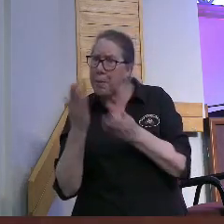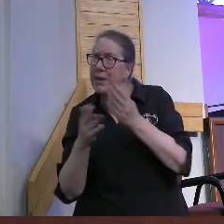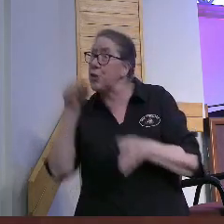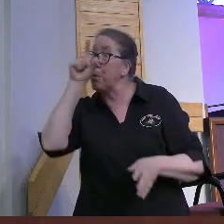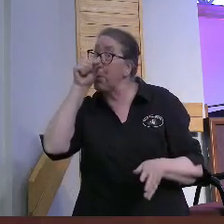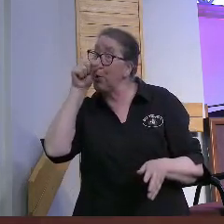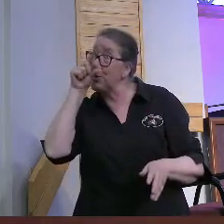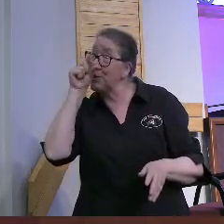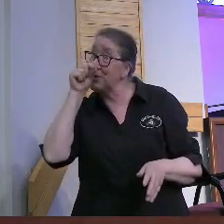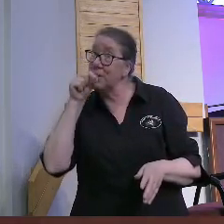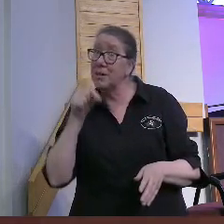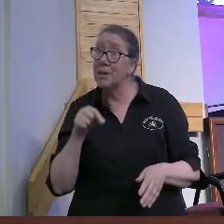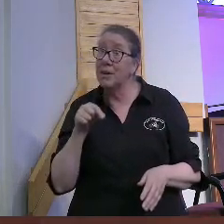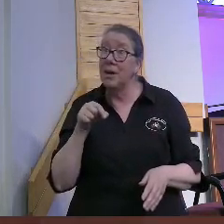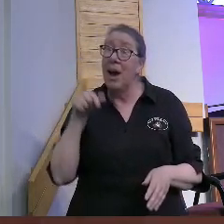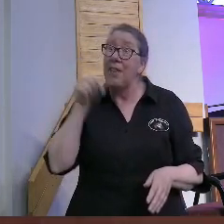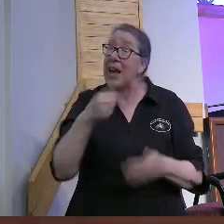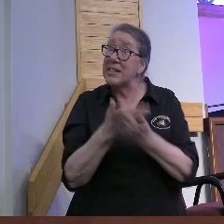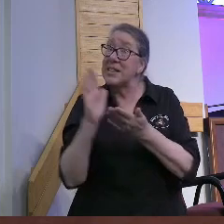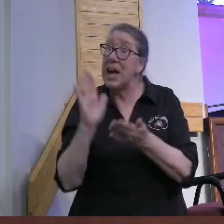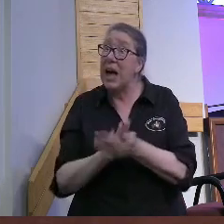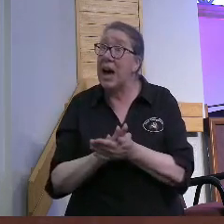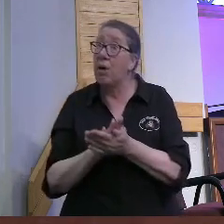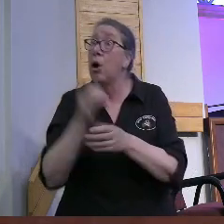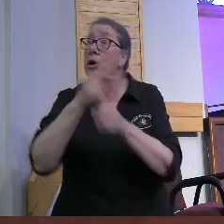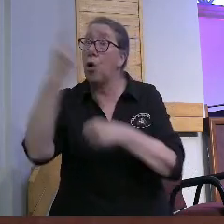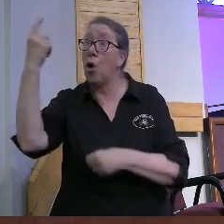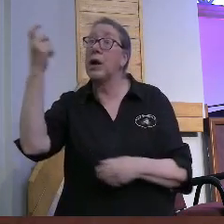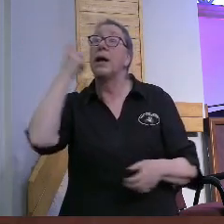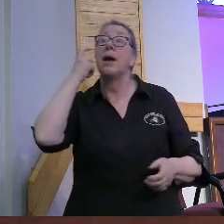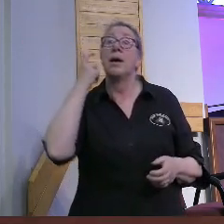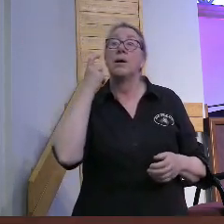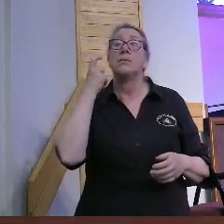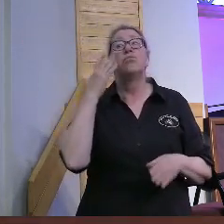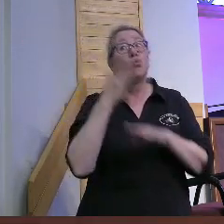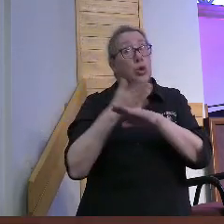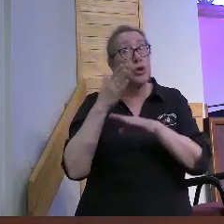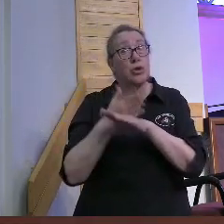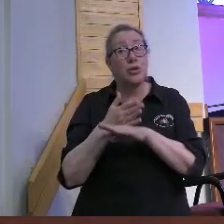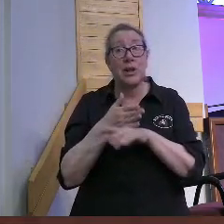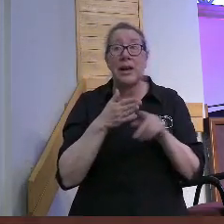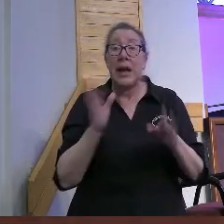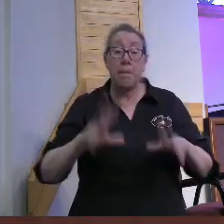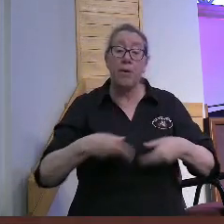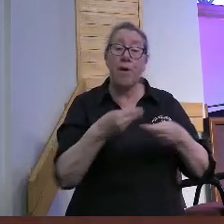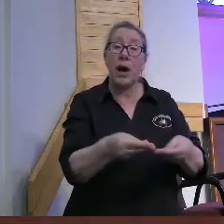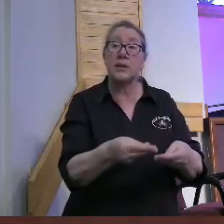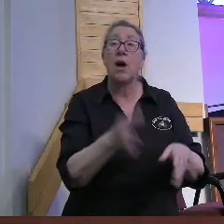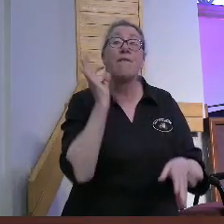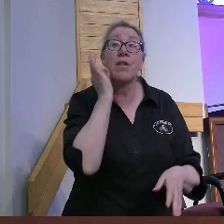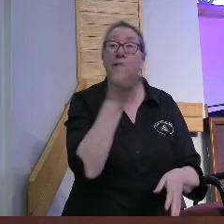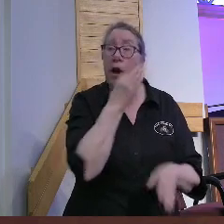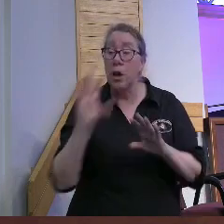And that's how God operates. He takes care of them. He takes care of the beautiful flowers. He provides for them. We've still got to